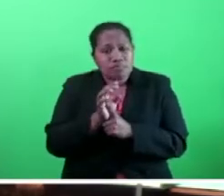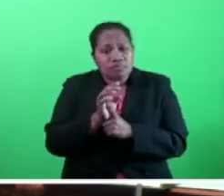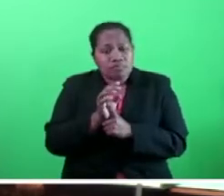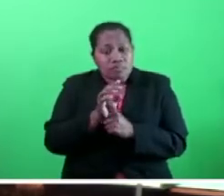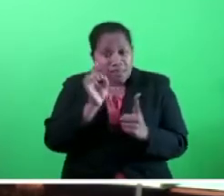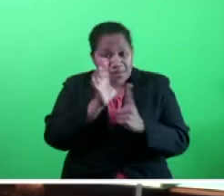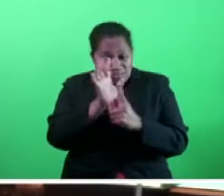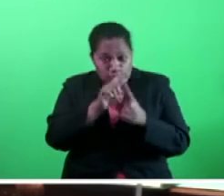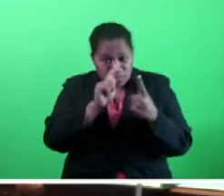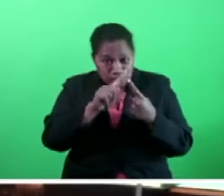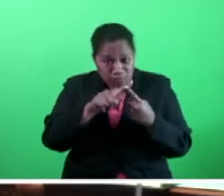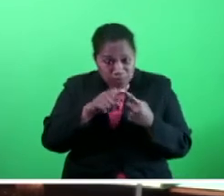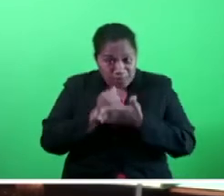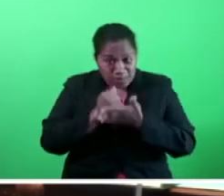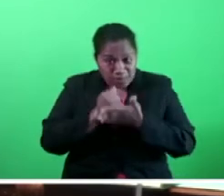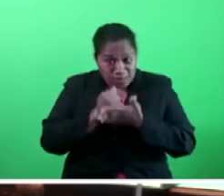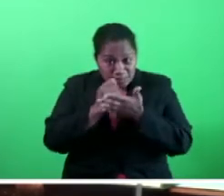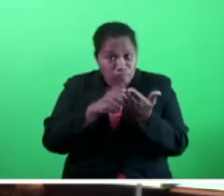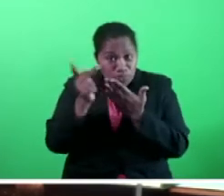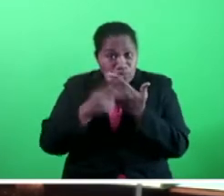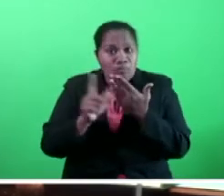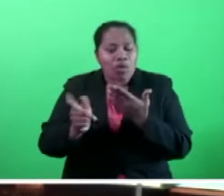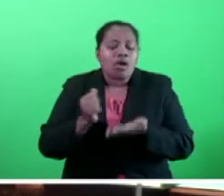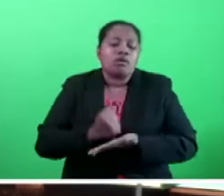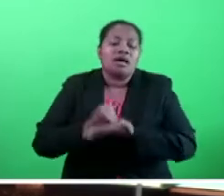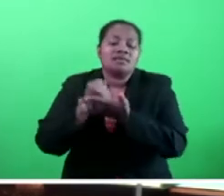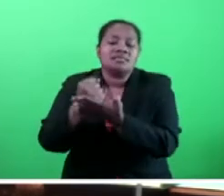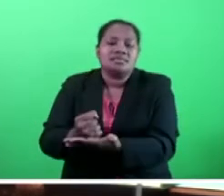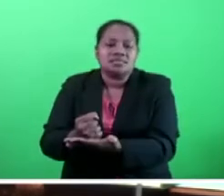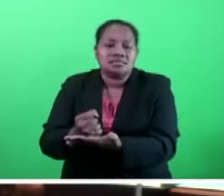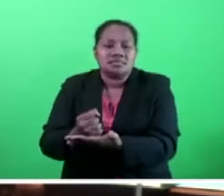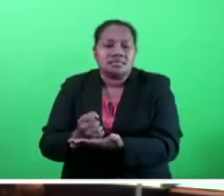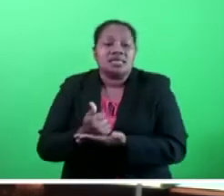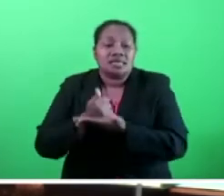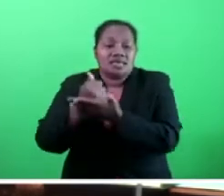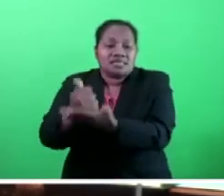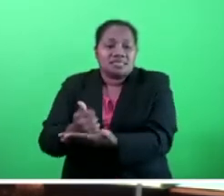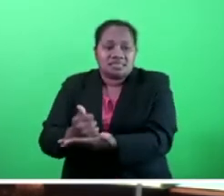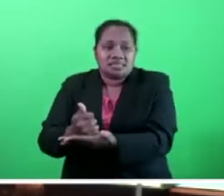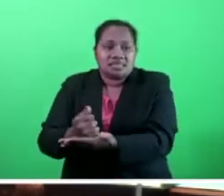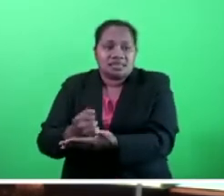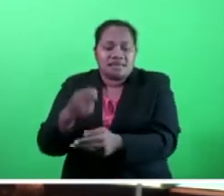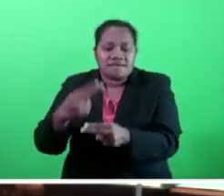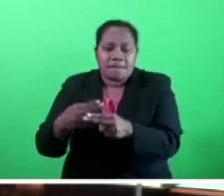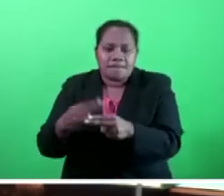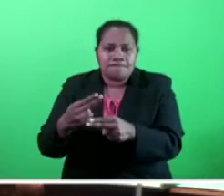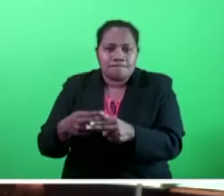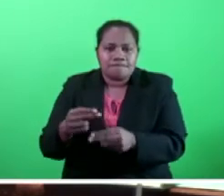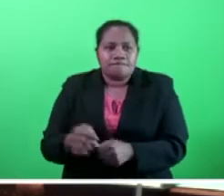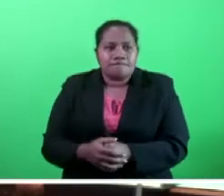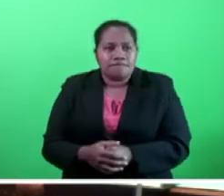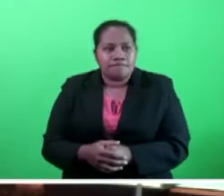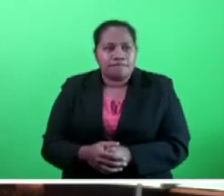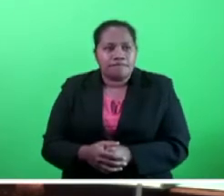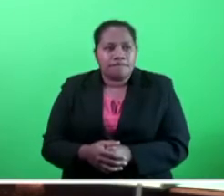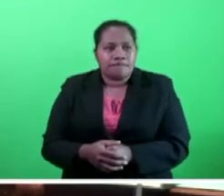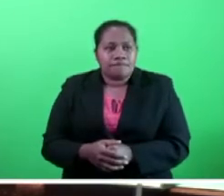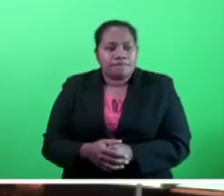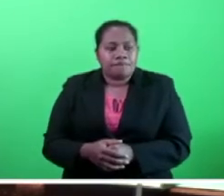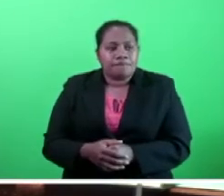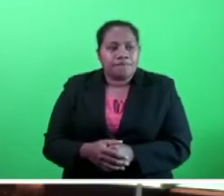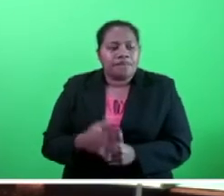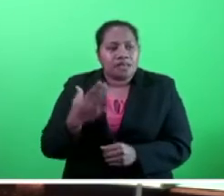Program is to assist the farmers in terms of getting the feed, develop